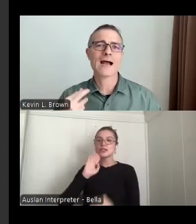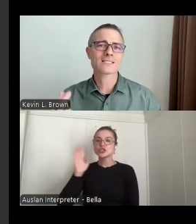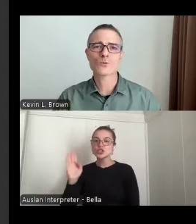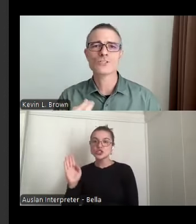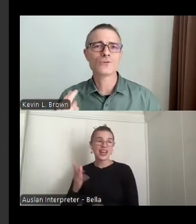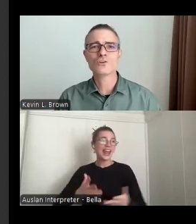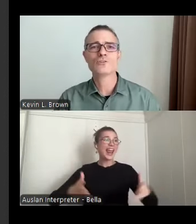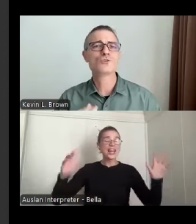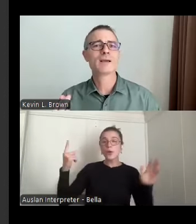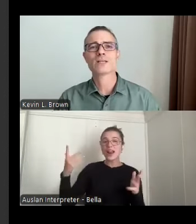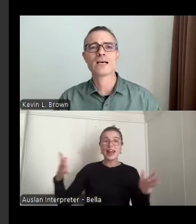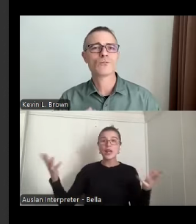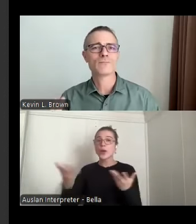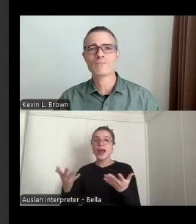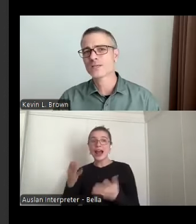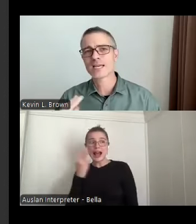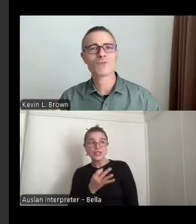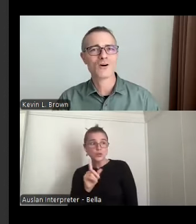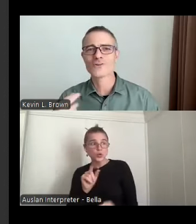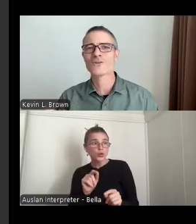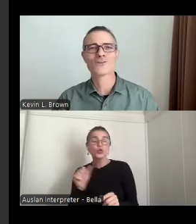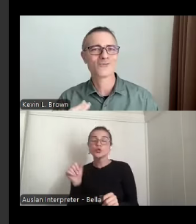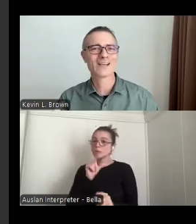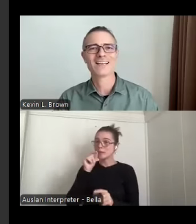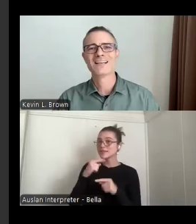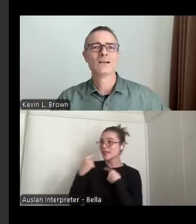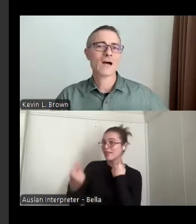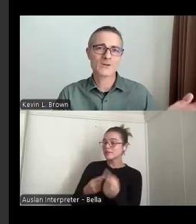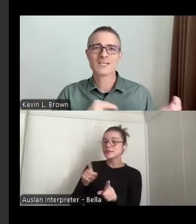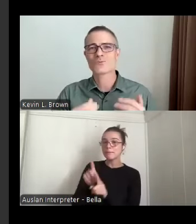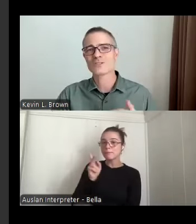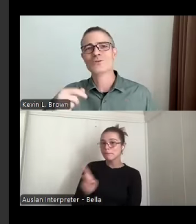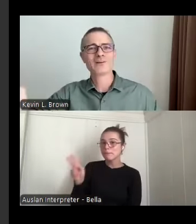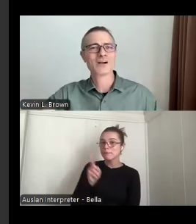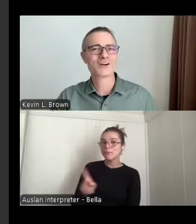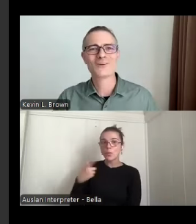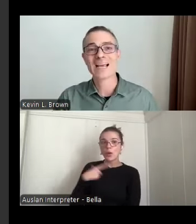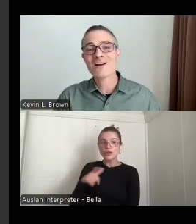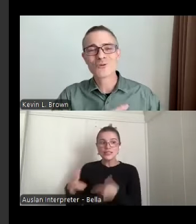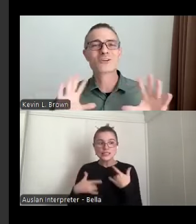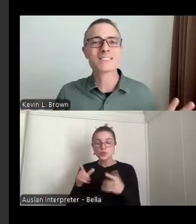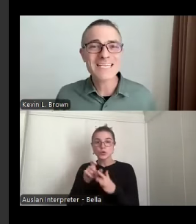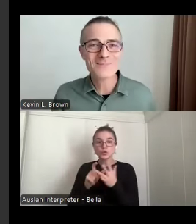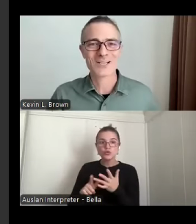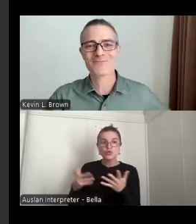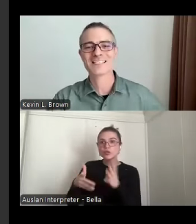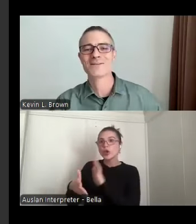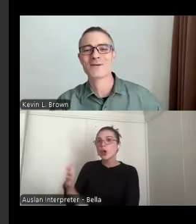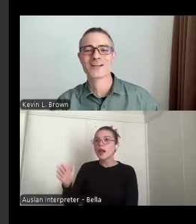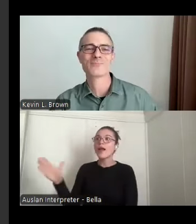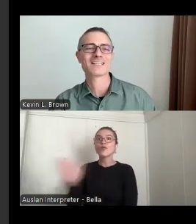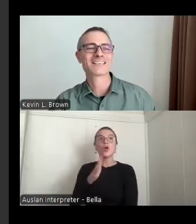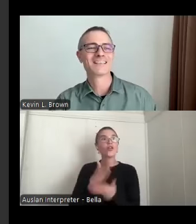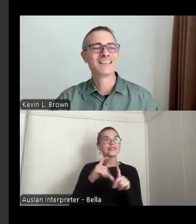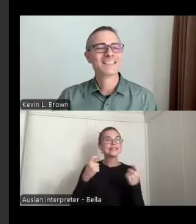who asks what you do, you should be able to tell them the same thing over and over and over again. Why you exist, what you do, and where you're going. Everyone on your team should have that same